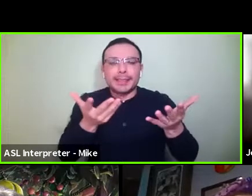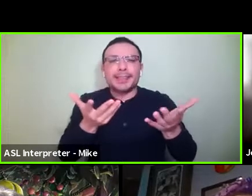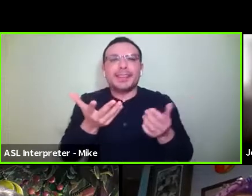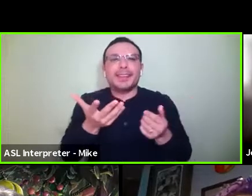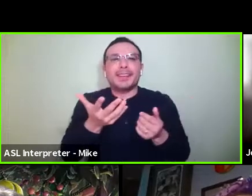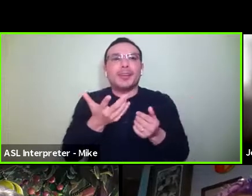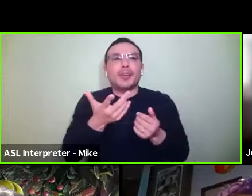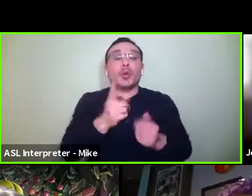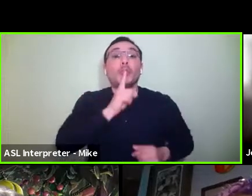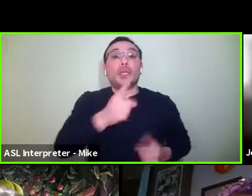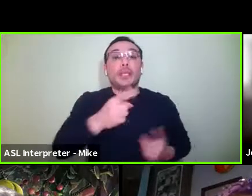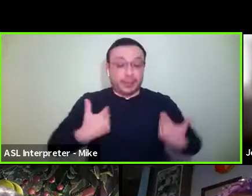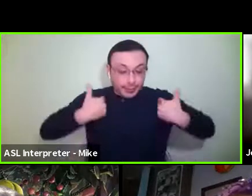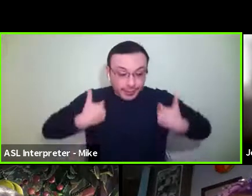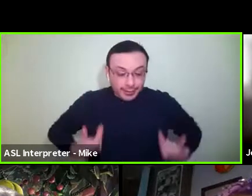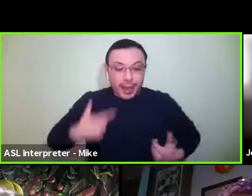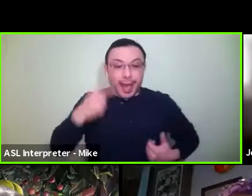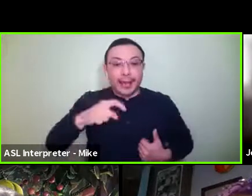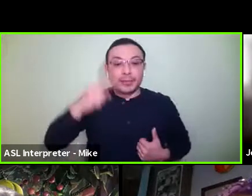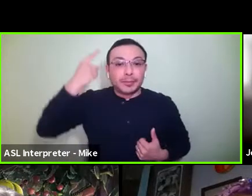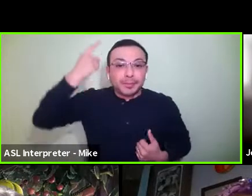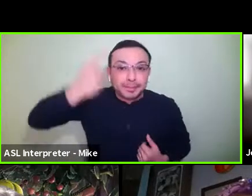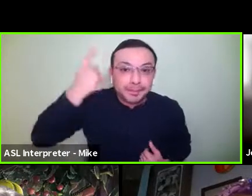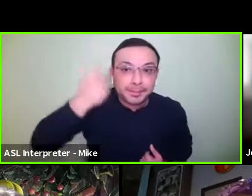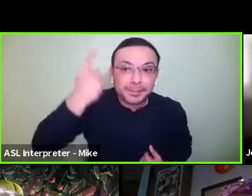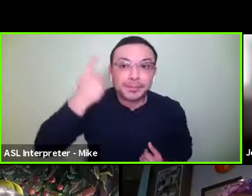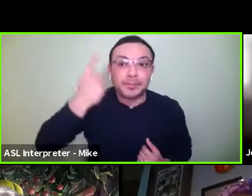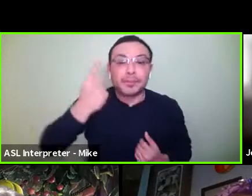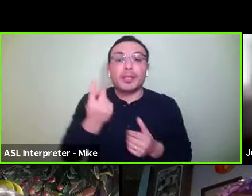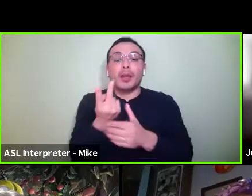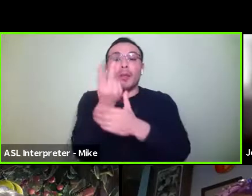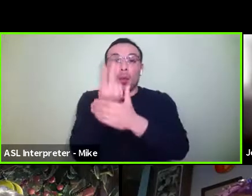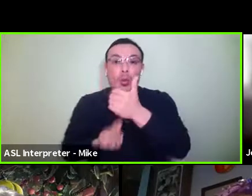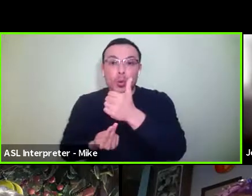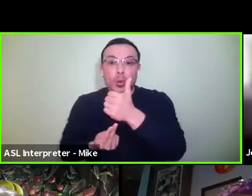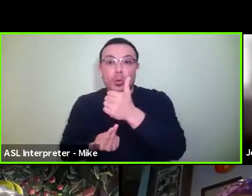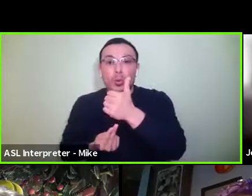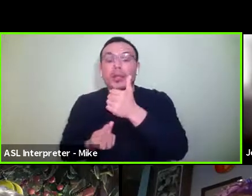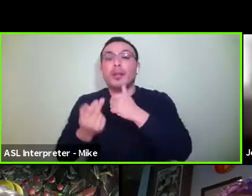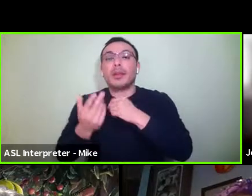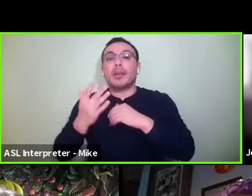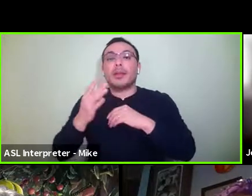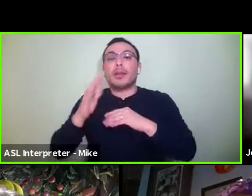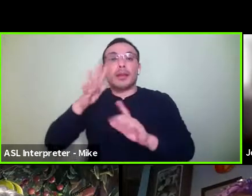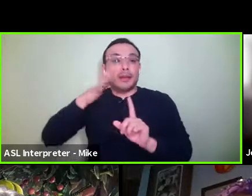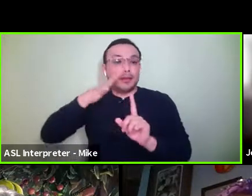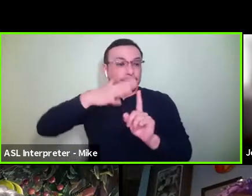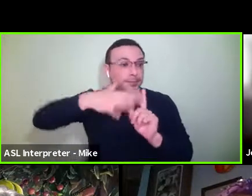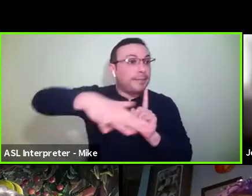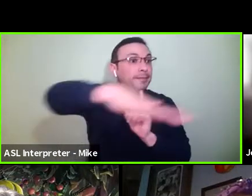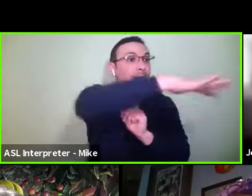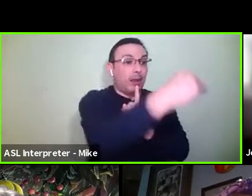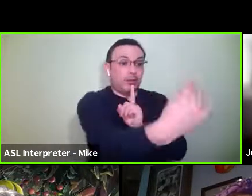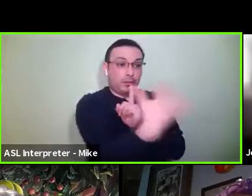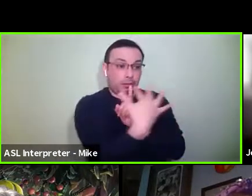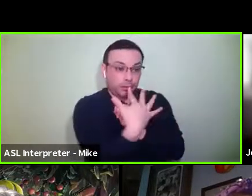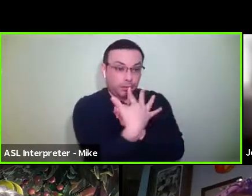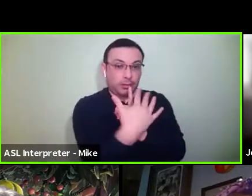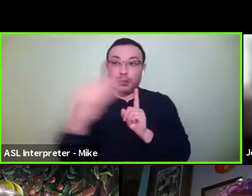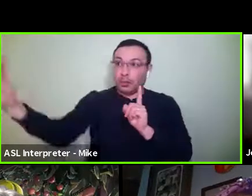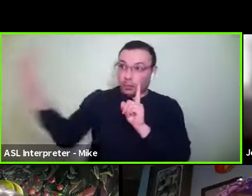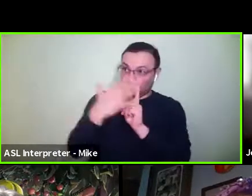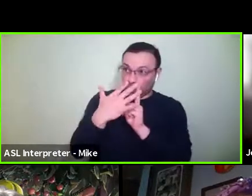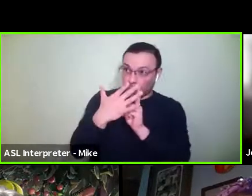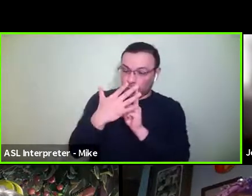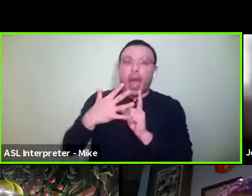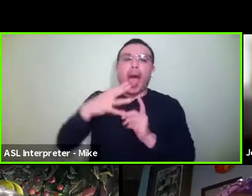one has to think about both environmental and structural factors and individual ones to